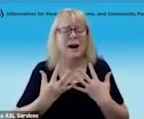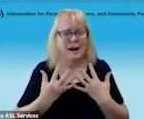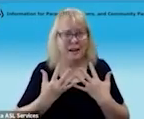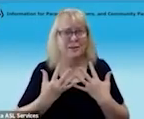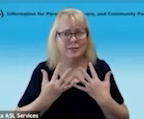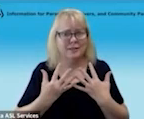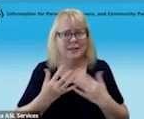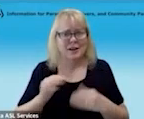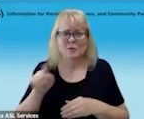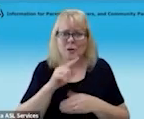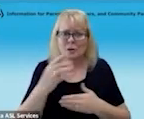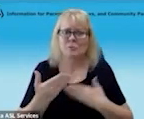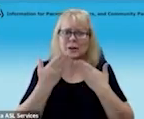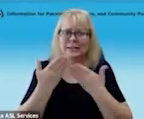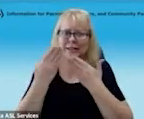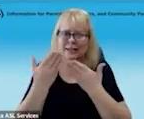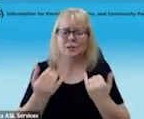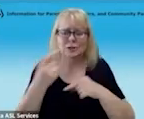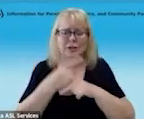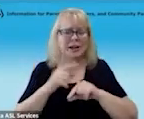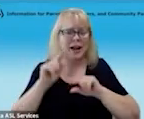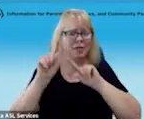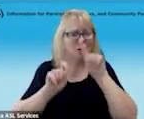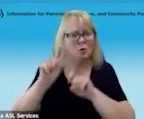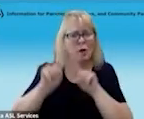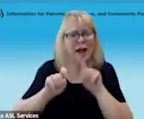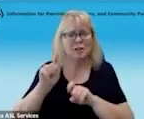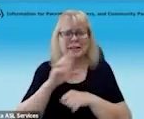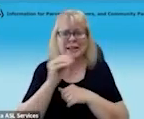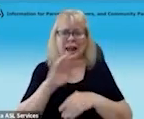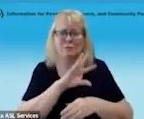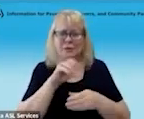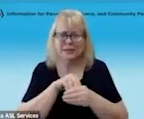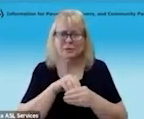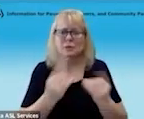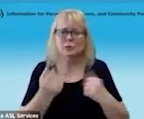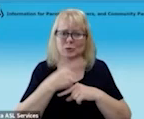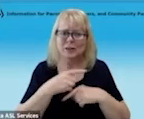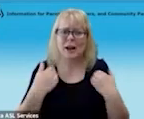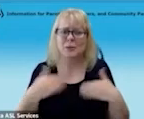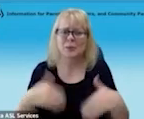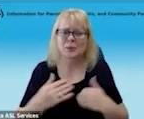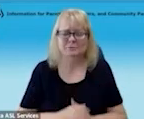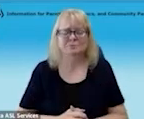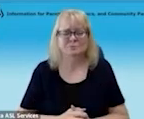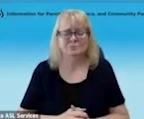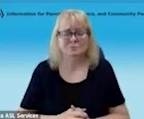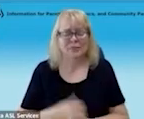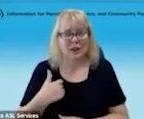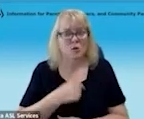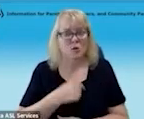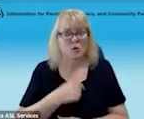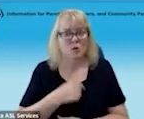today. We would all agree that protecting our children from severe illness associated